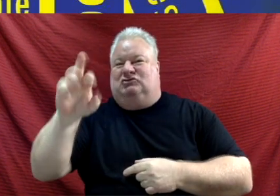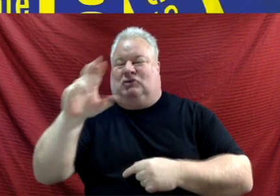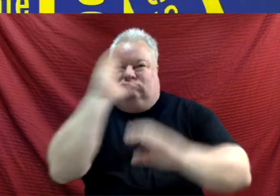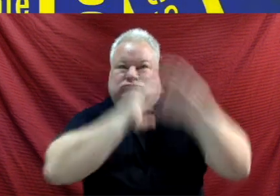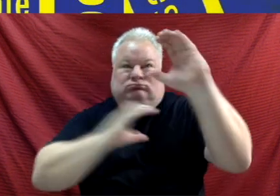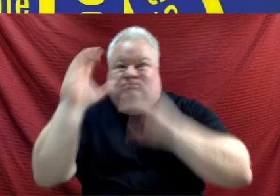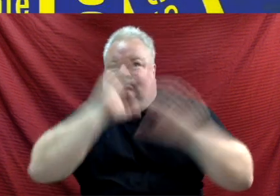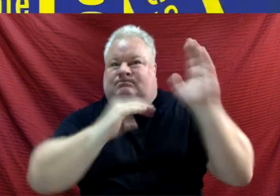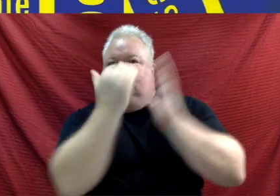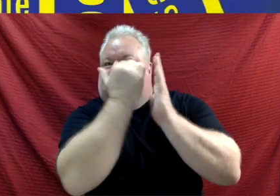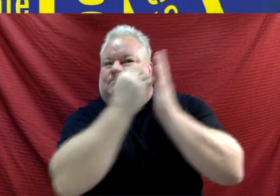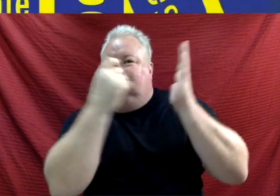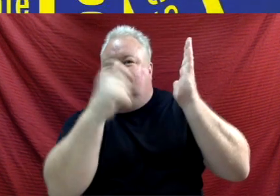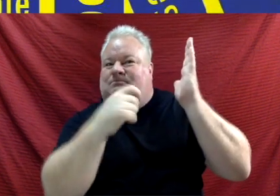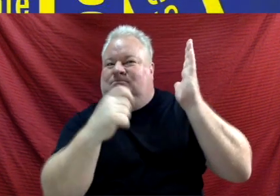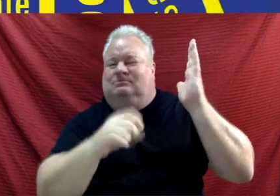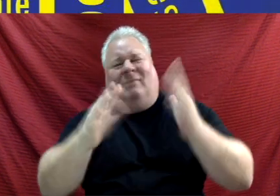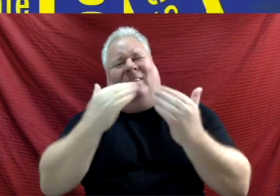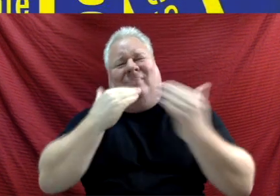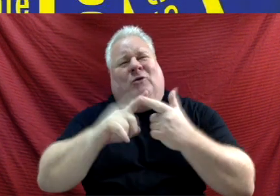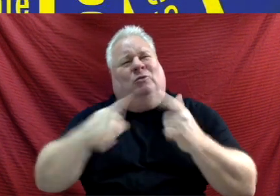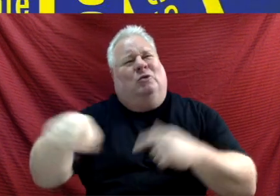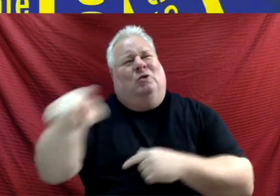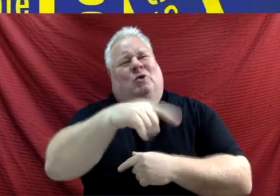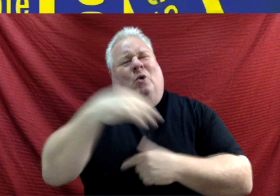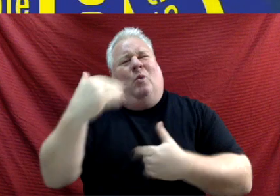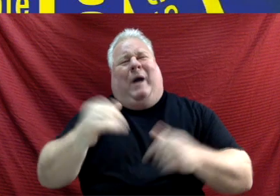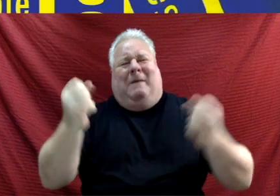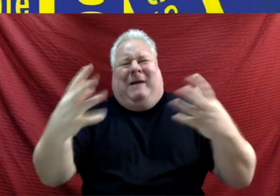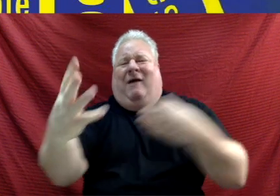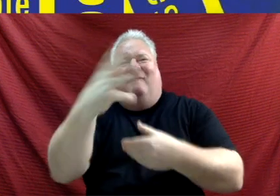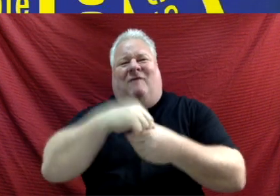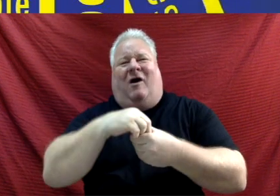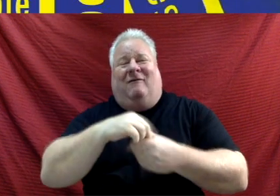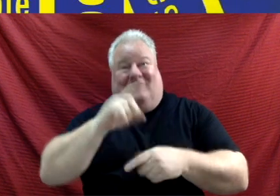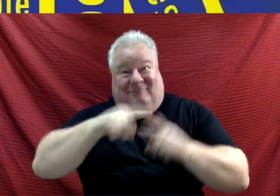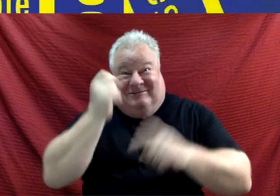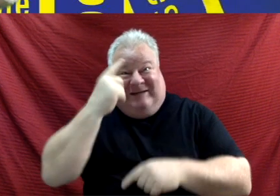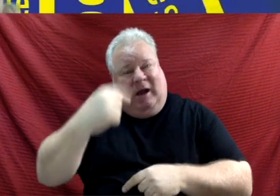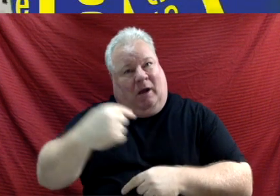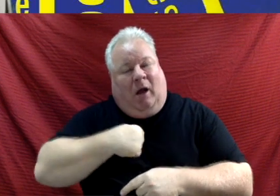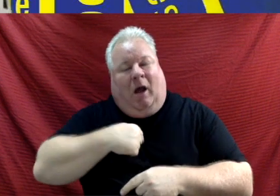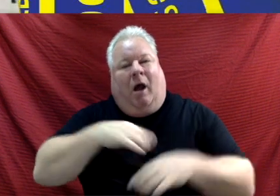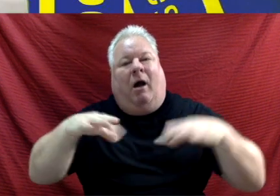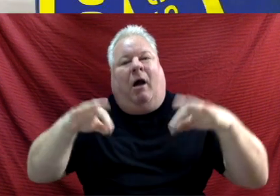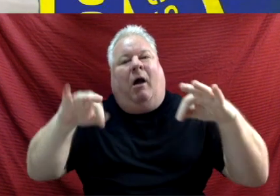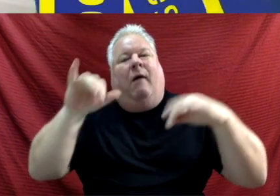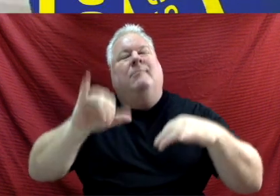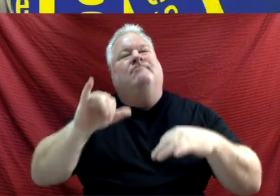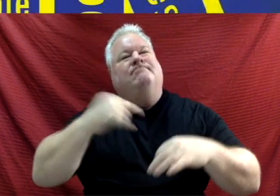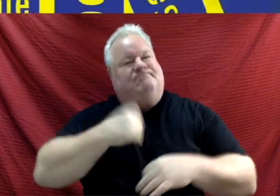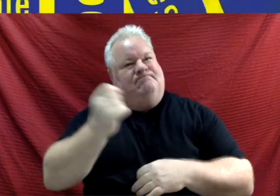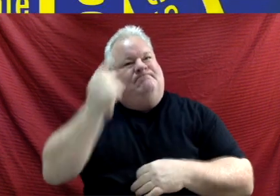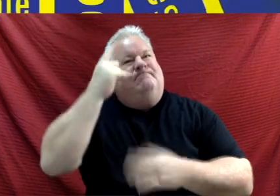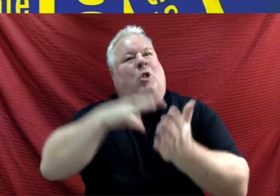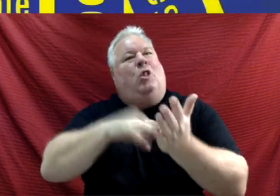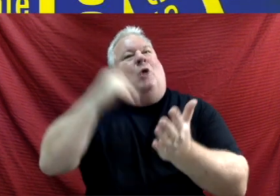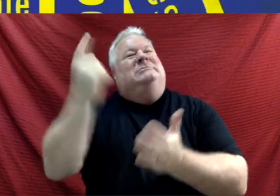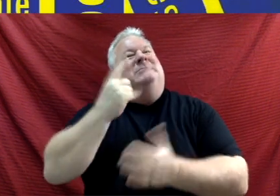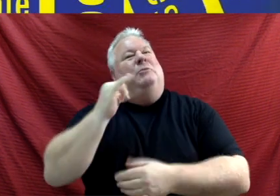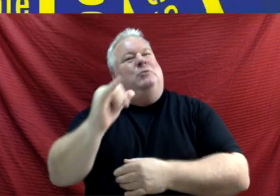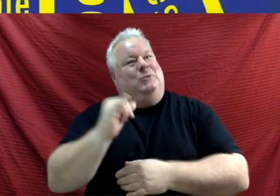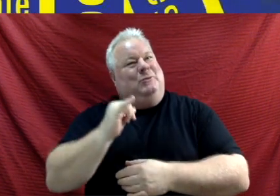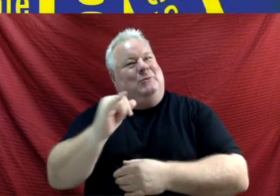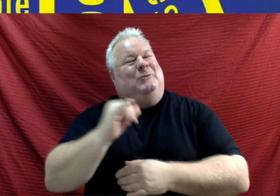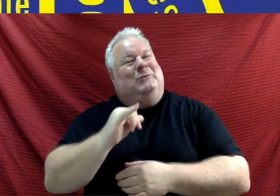thank everybody for participating. And just like you're learning, I'm learning too. And what I was able